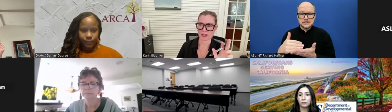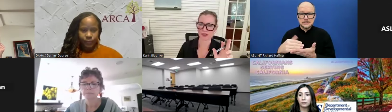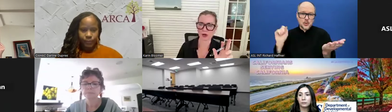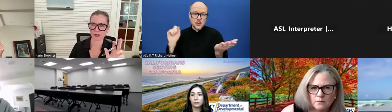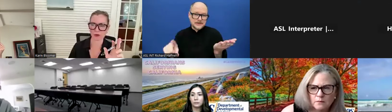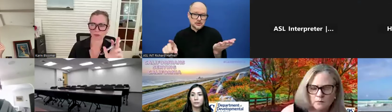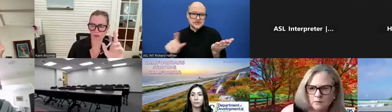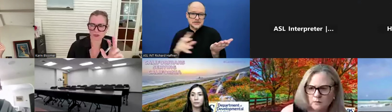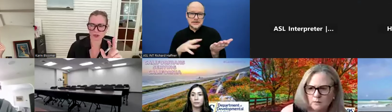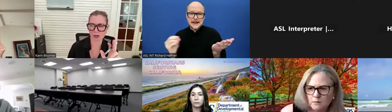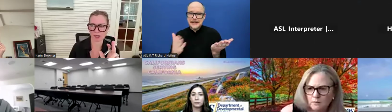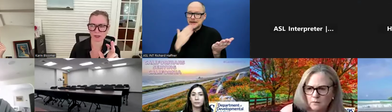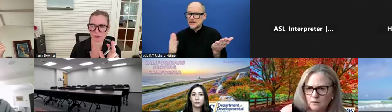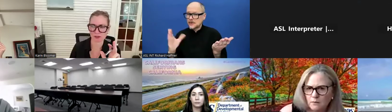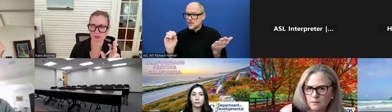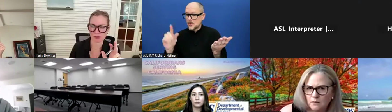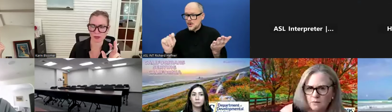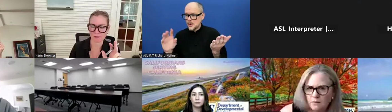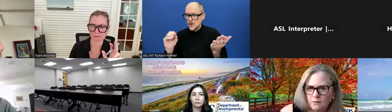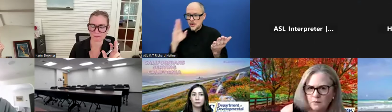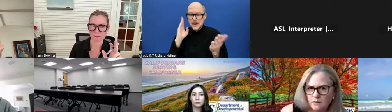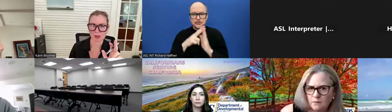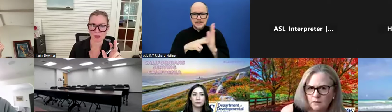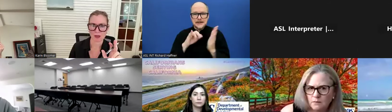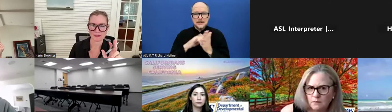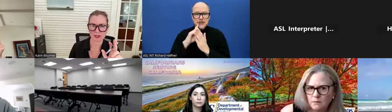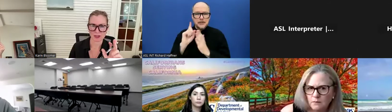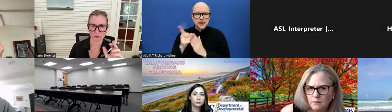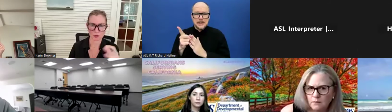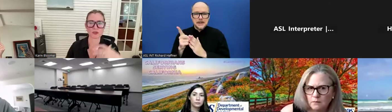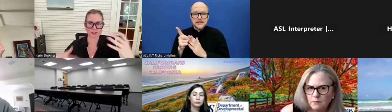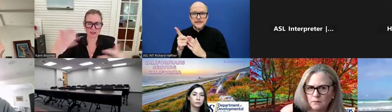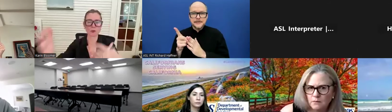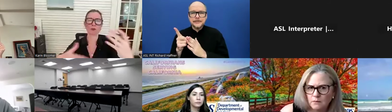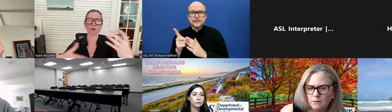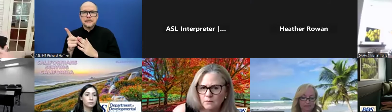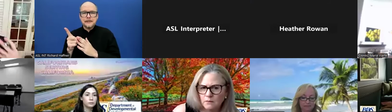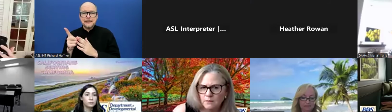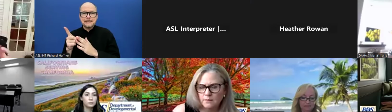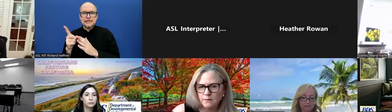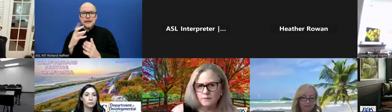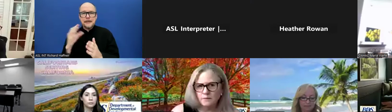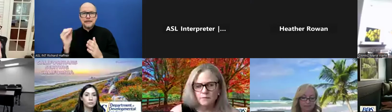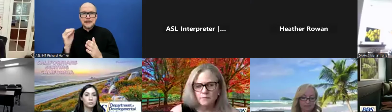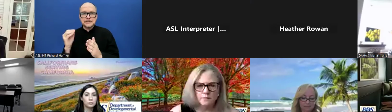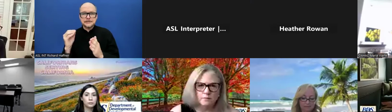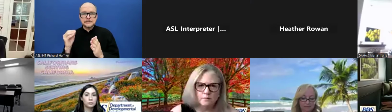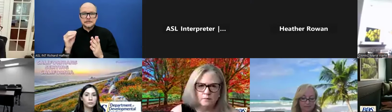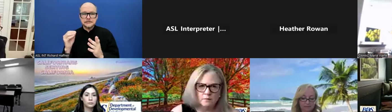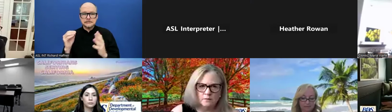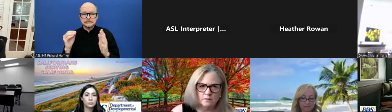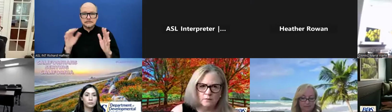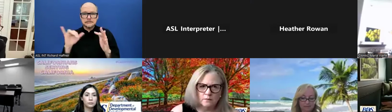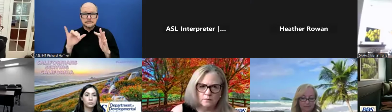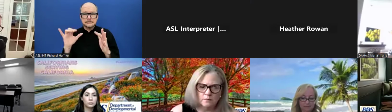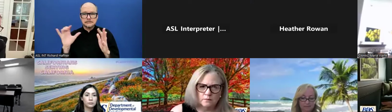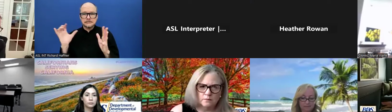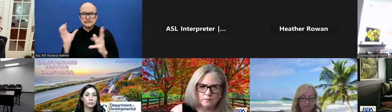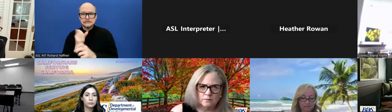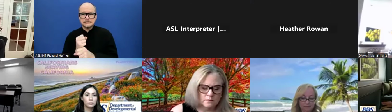And thank you, Otto. I'll read your comment in just a moment. It sounds like so it sounds like what we're doing now, so just to recap, and again, we